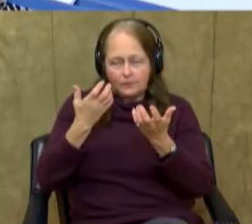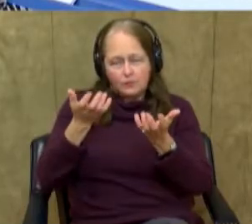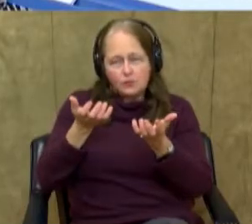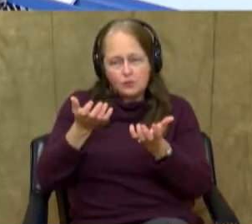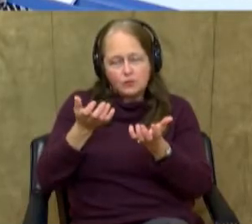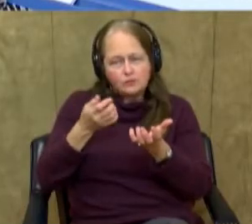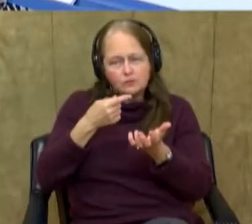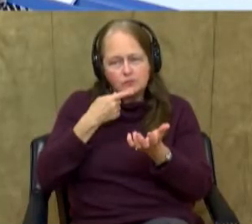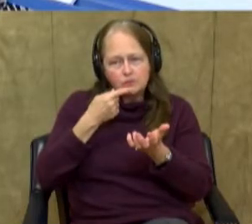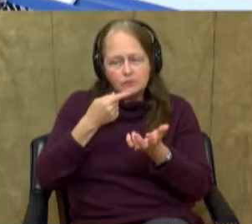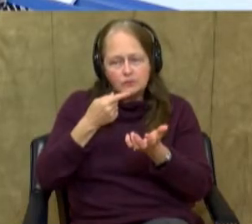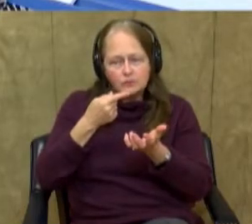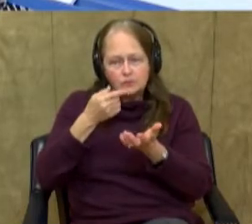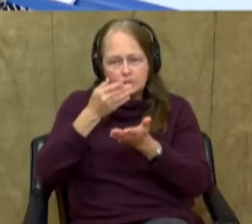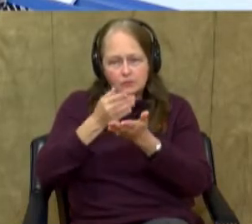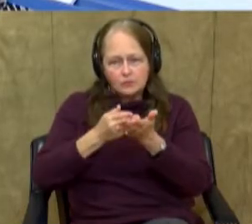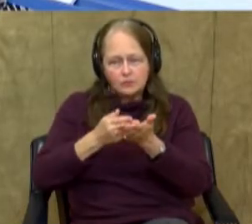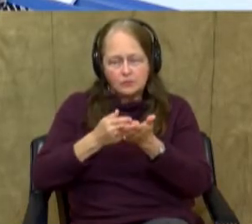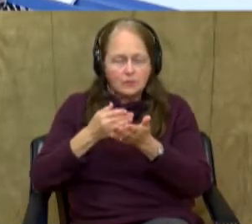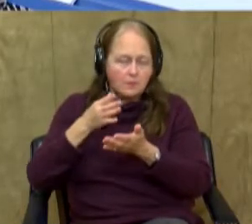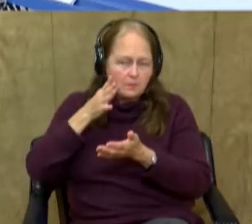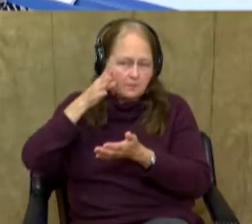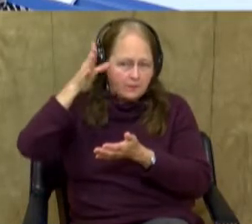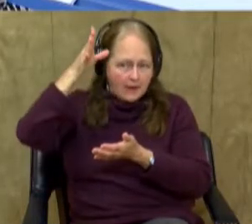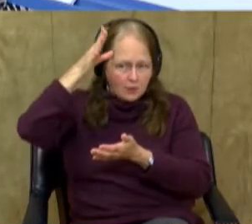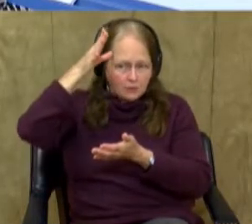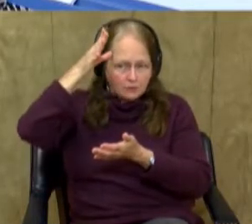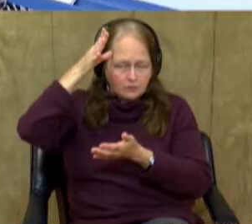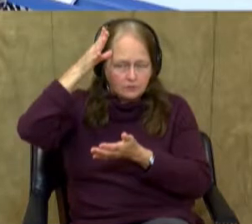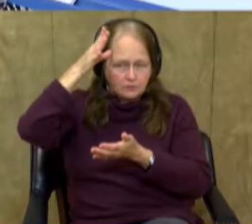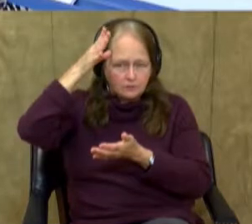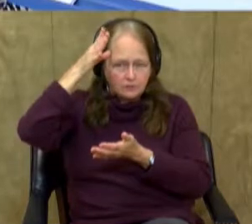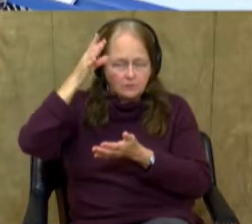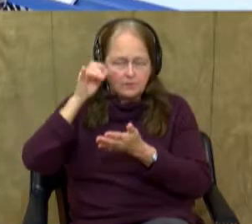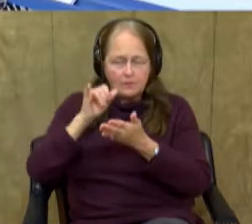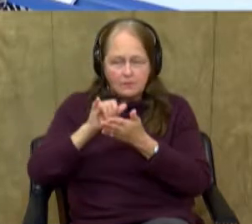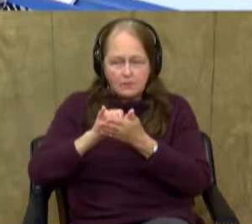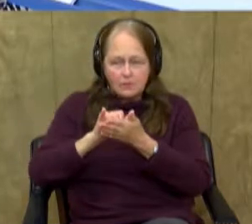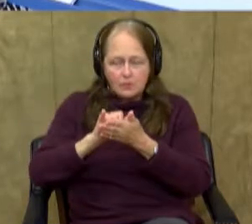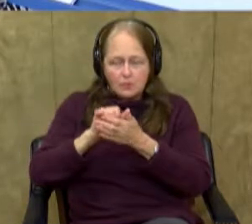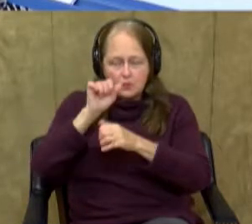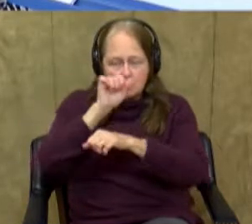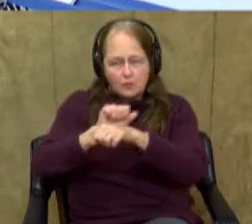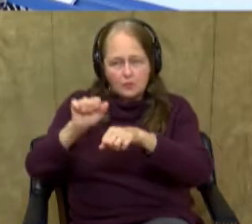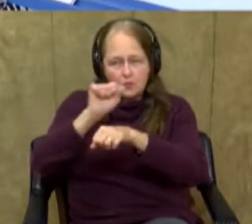well? We have some great parents out there. Those parents are